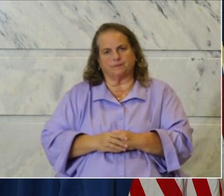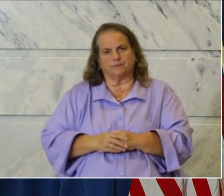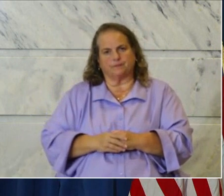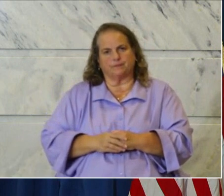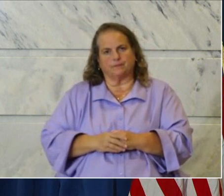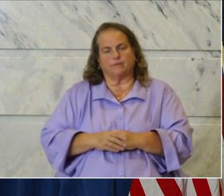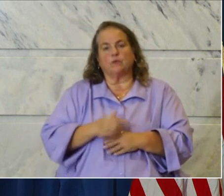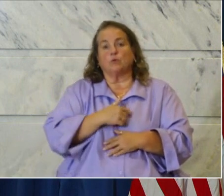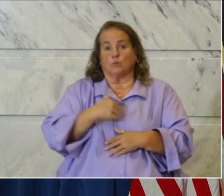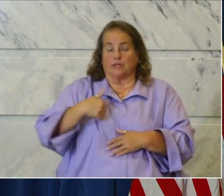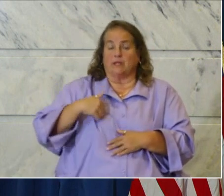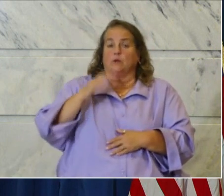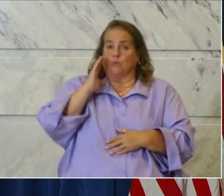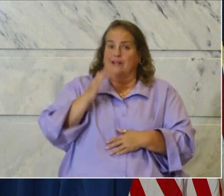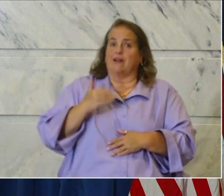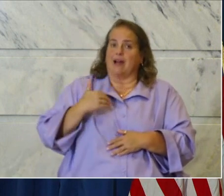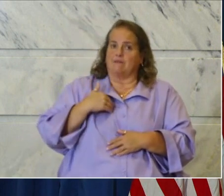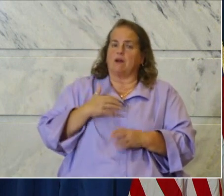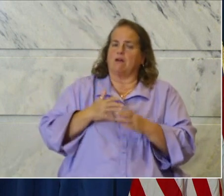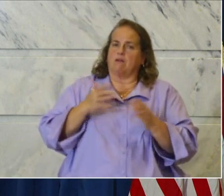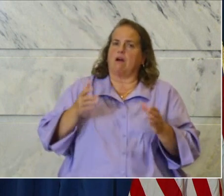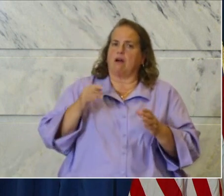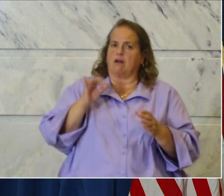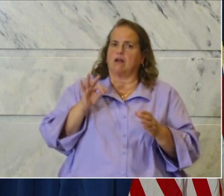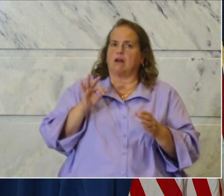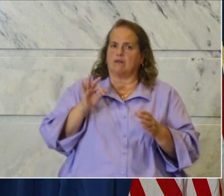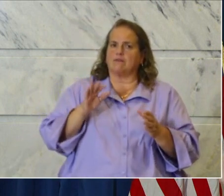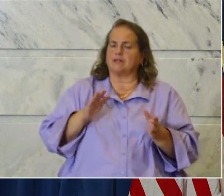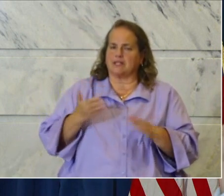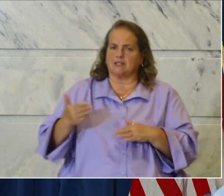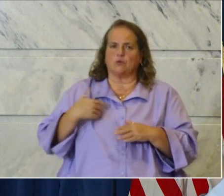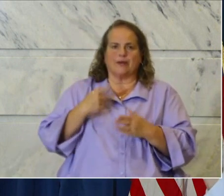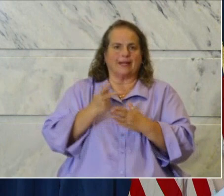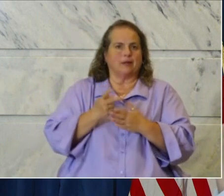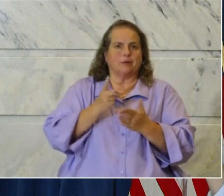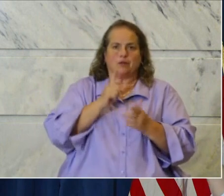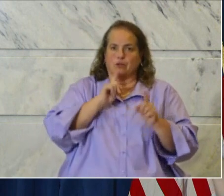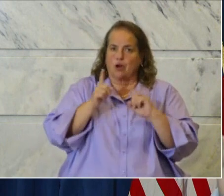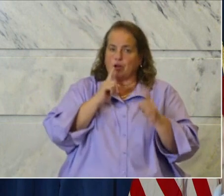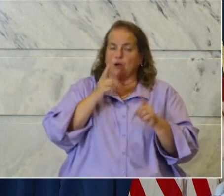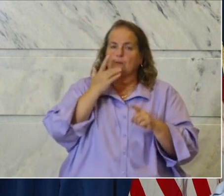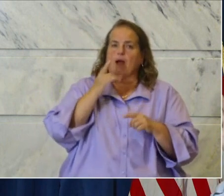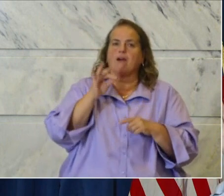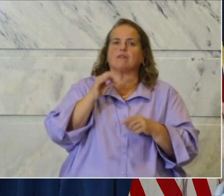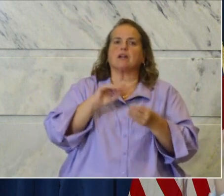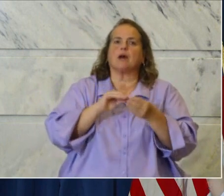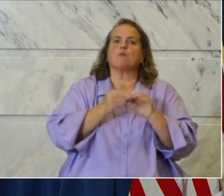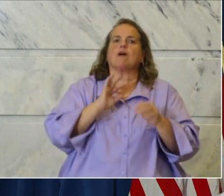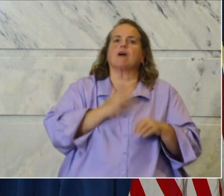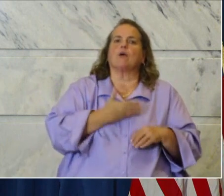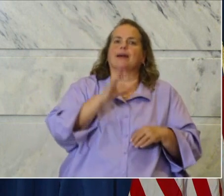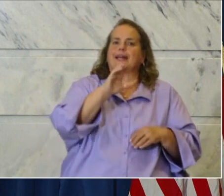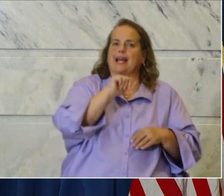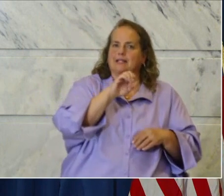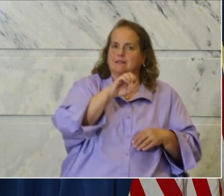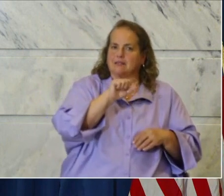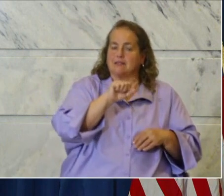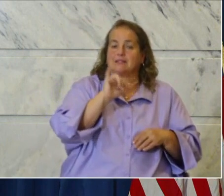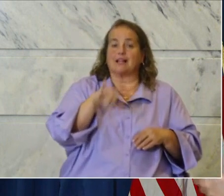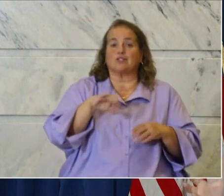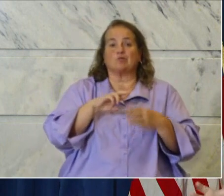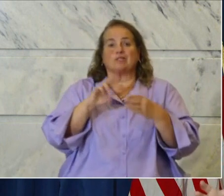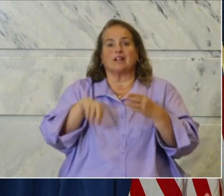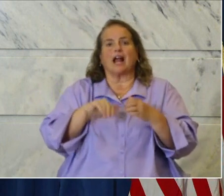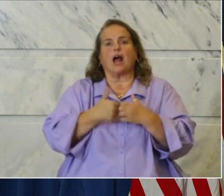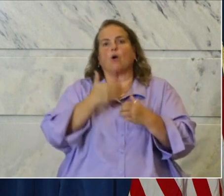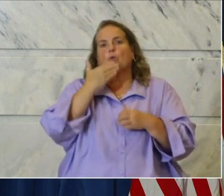We're going to have a lot of these. We keep talking about it just because of the number of cases. And that's a result of how well